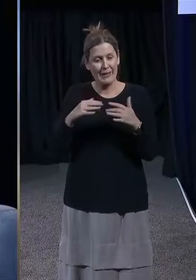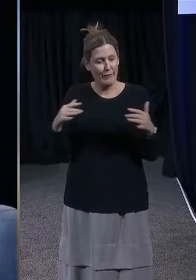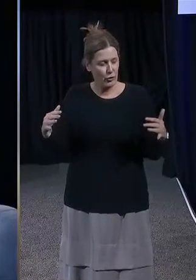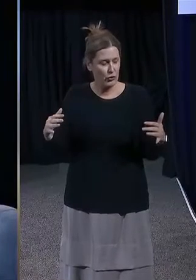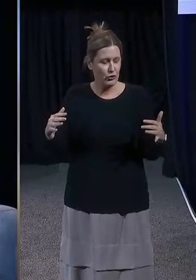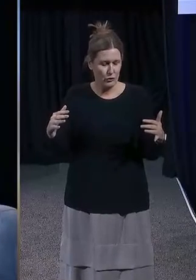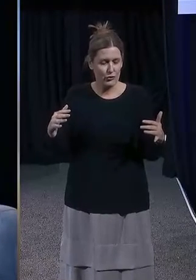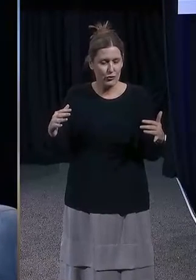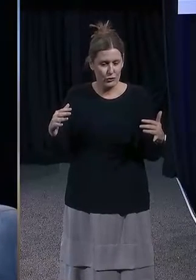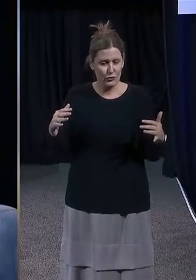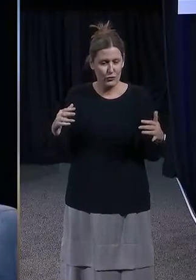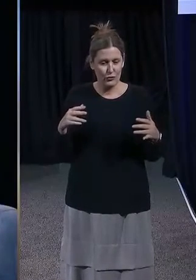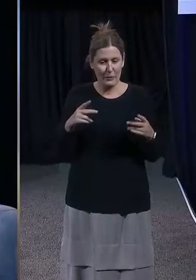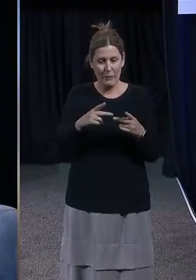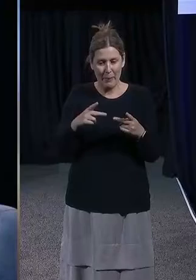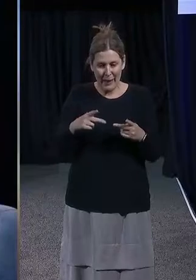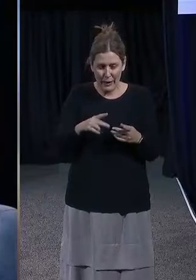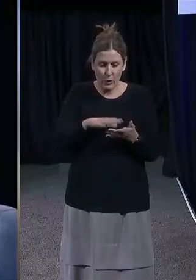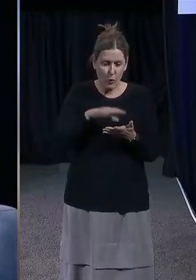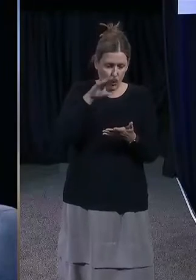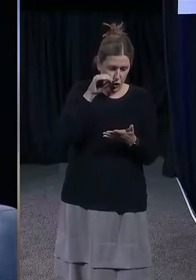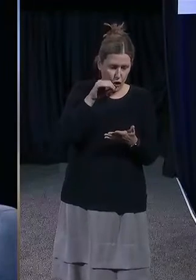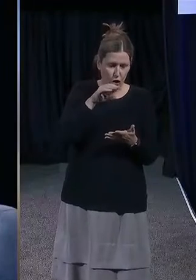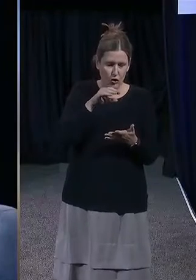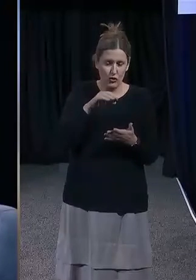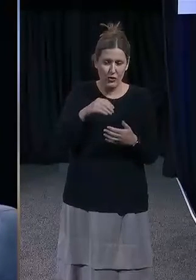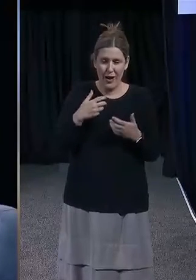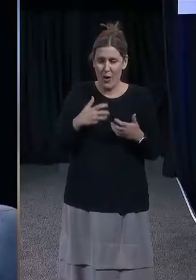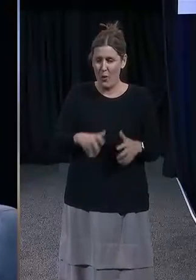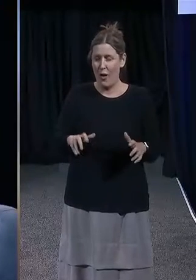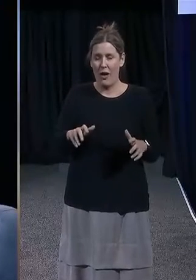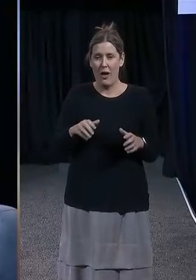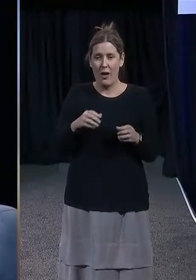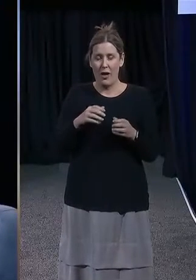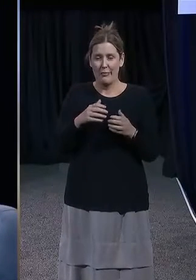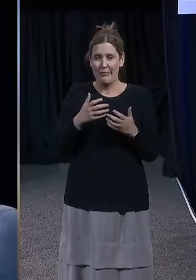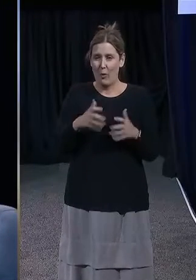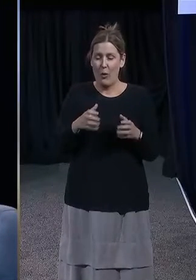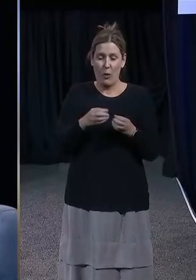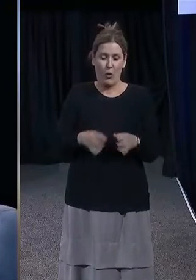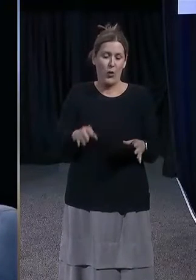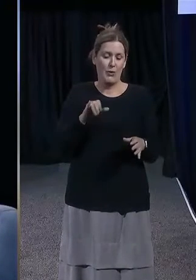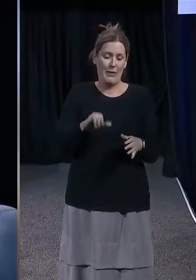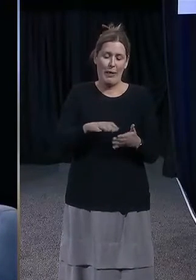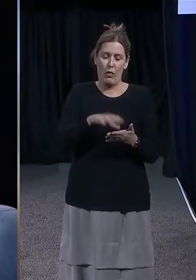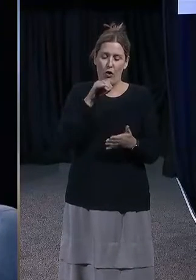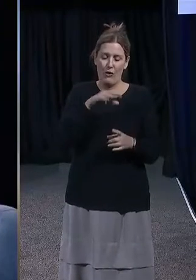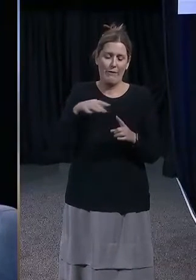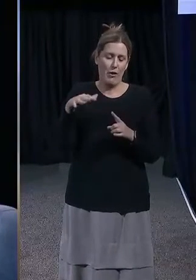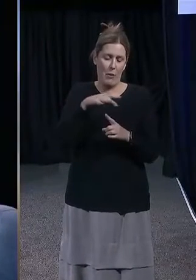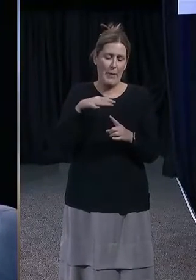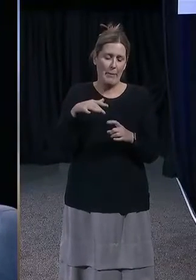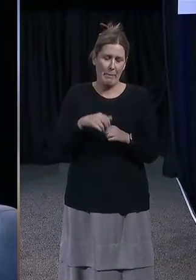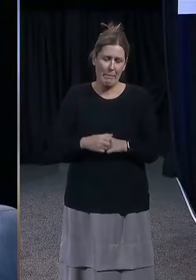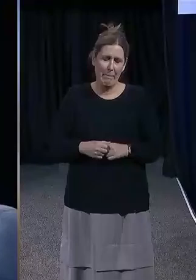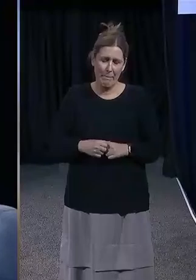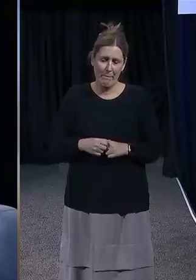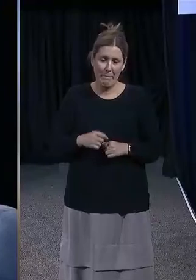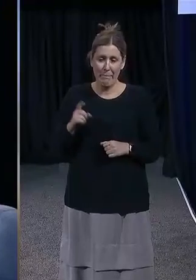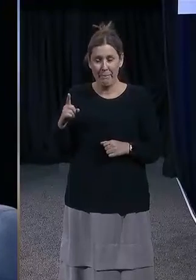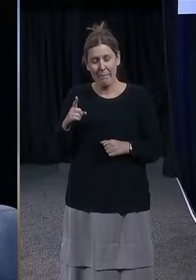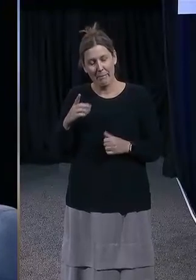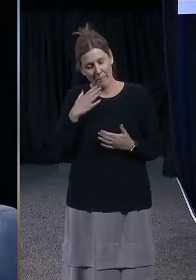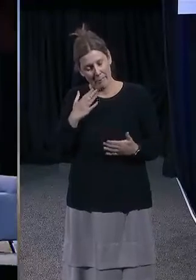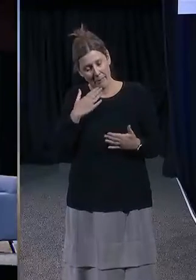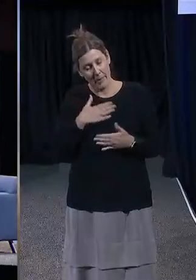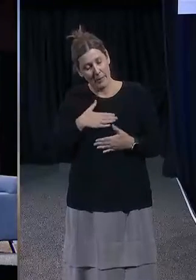diverse place in which to learn, and I don't want us to sacrifice that learning environment. Thank you. Please join me